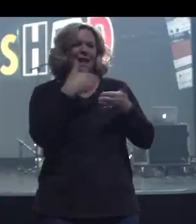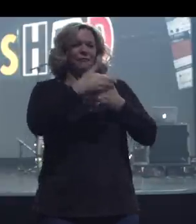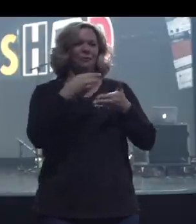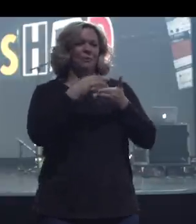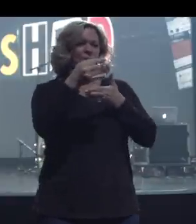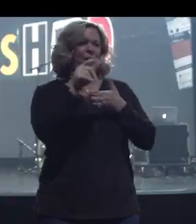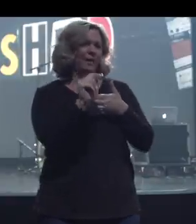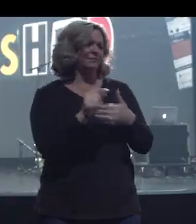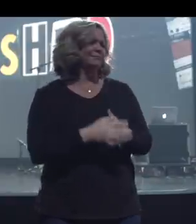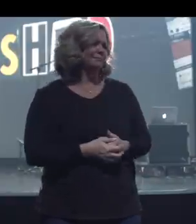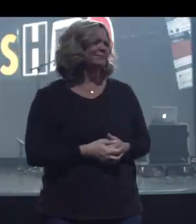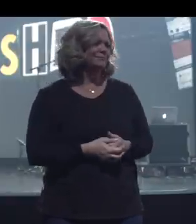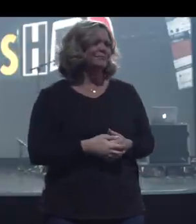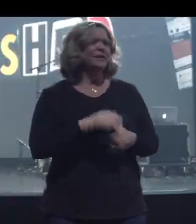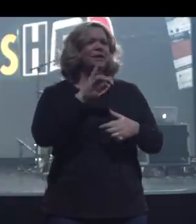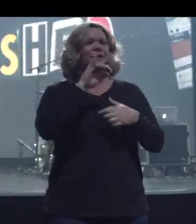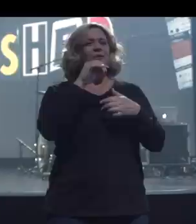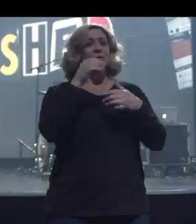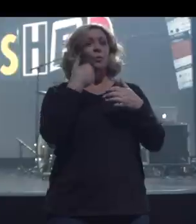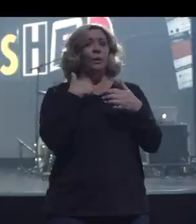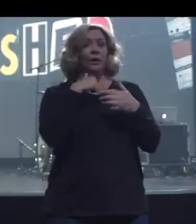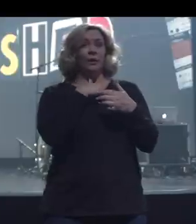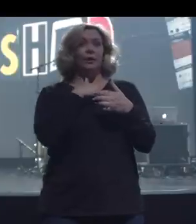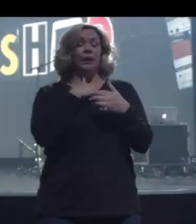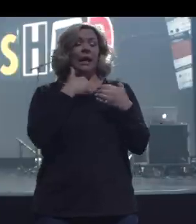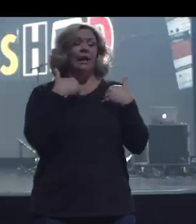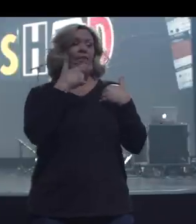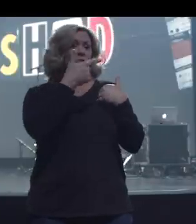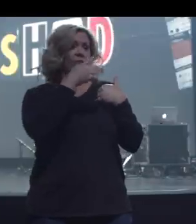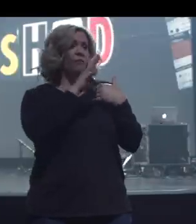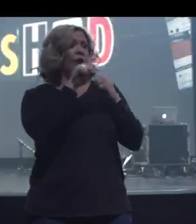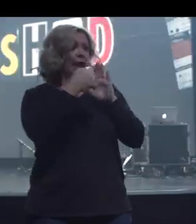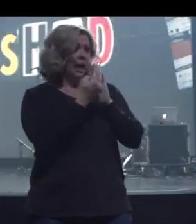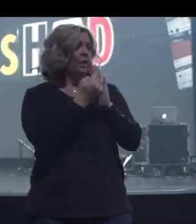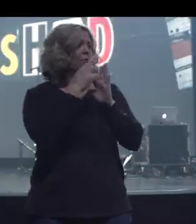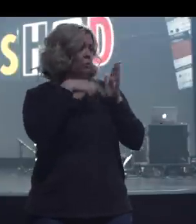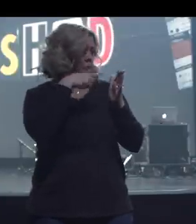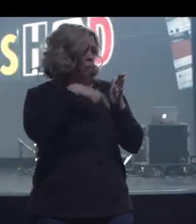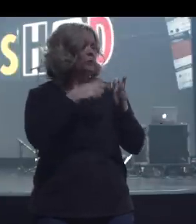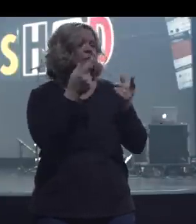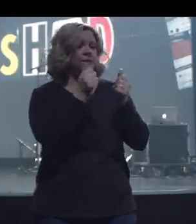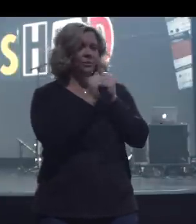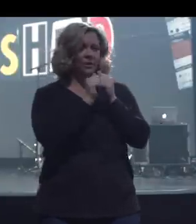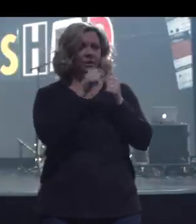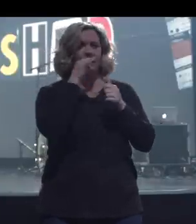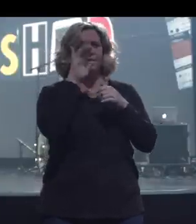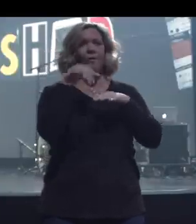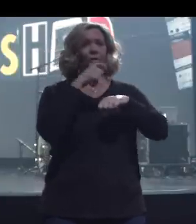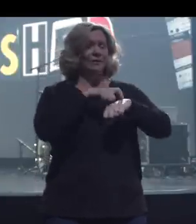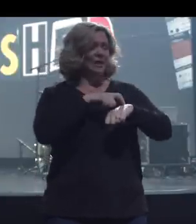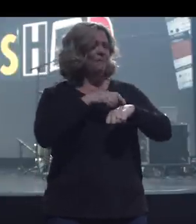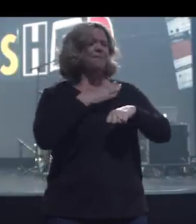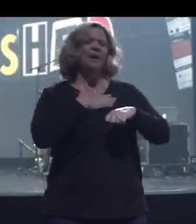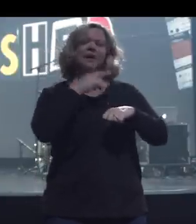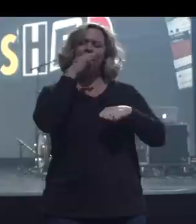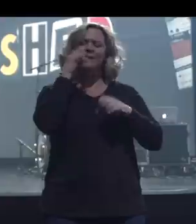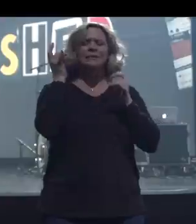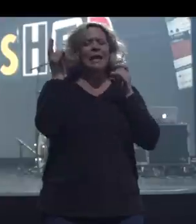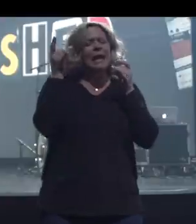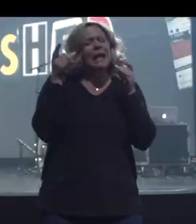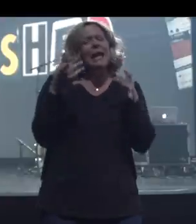This was Jamie's idea, not mine. But we came up with this 24-hour rule, and we did it with our kids all the time. And they hated us for